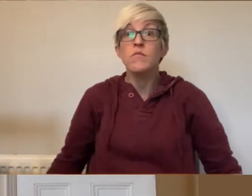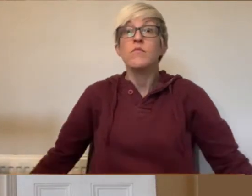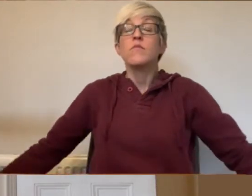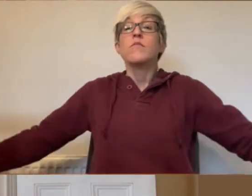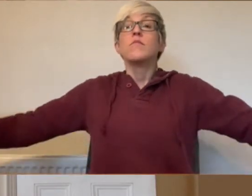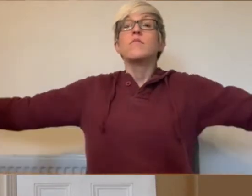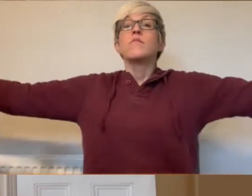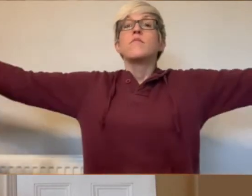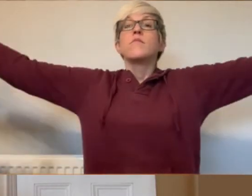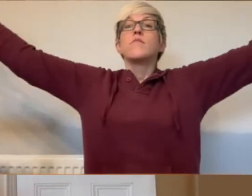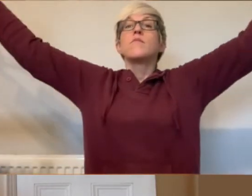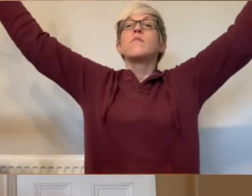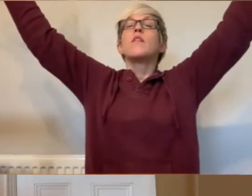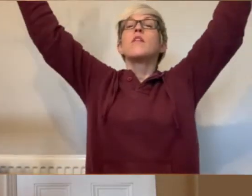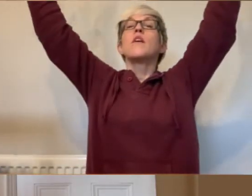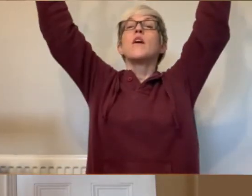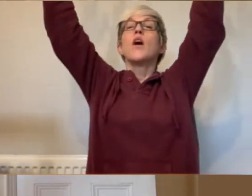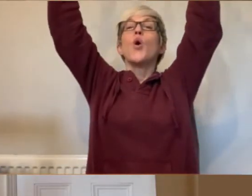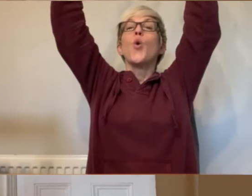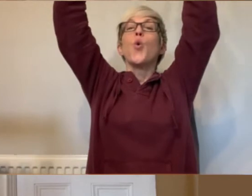Breathe in, arms up.